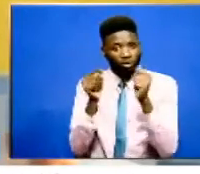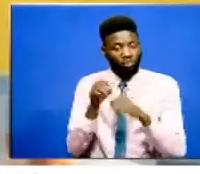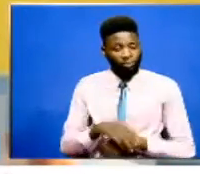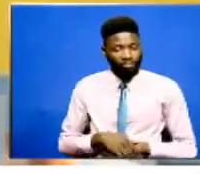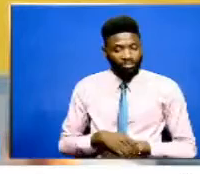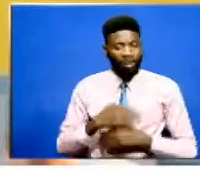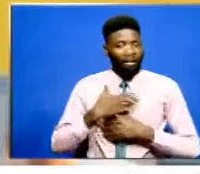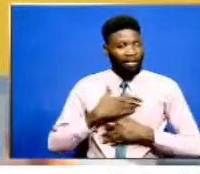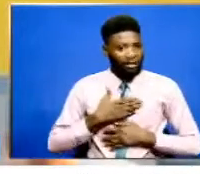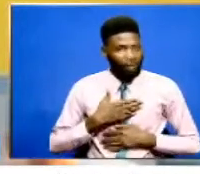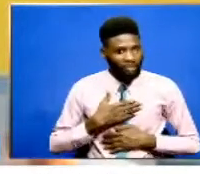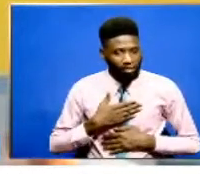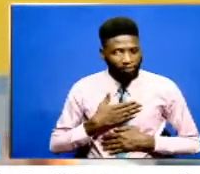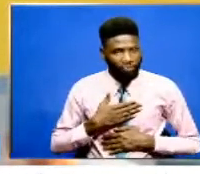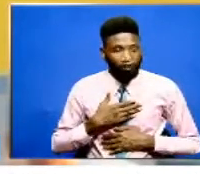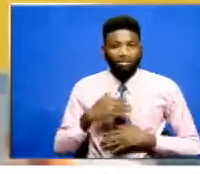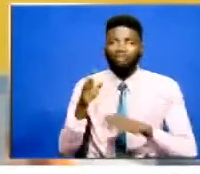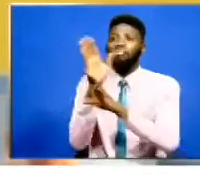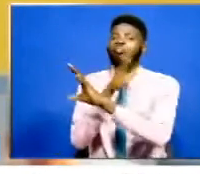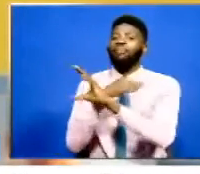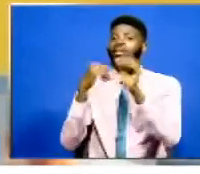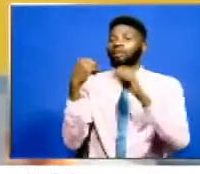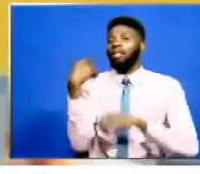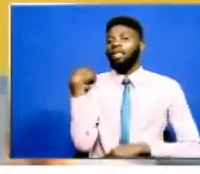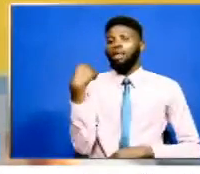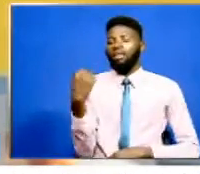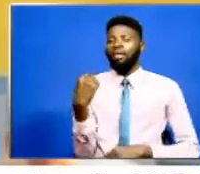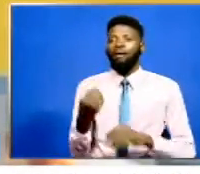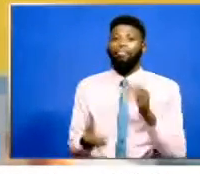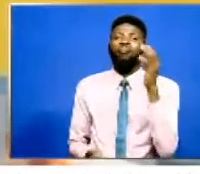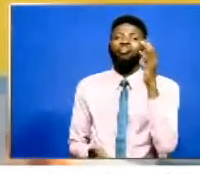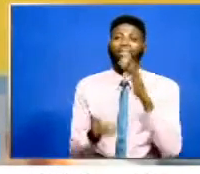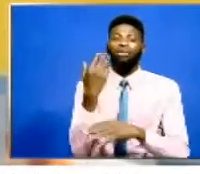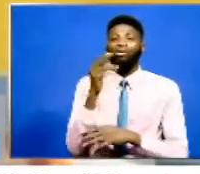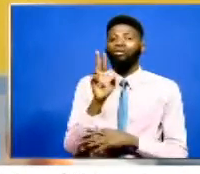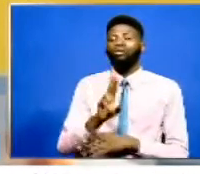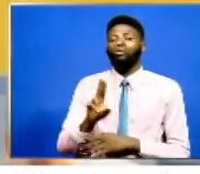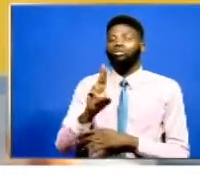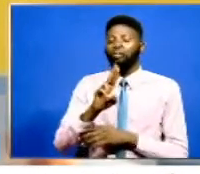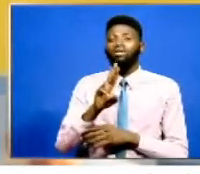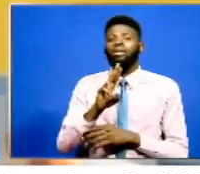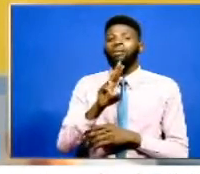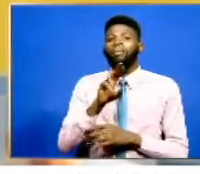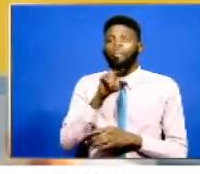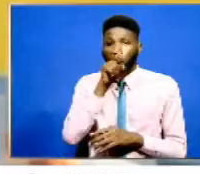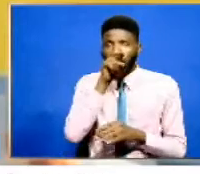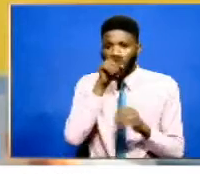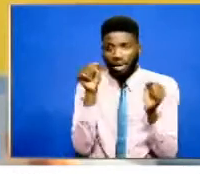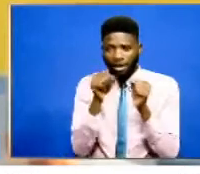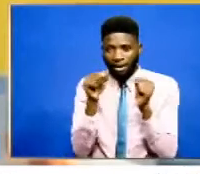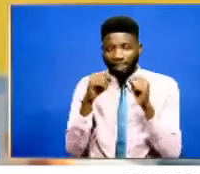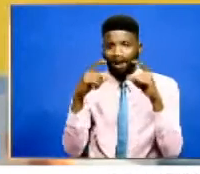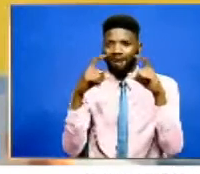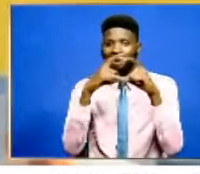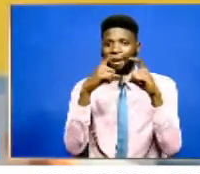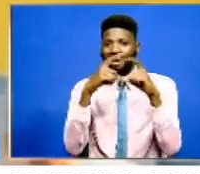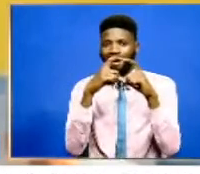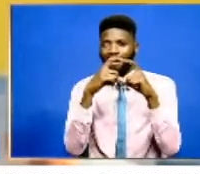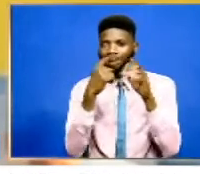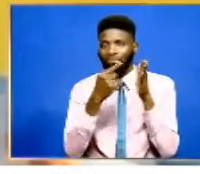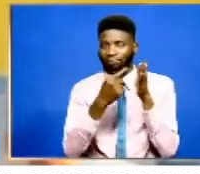President recently launched the use of malaria scorecard, which will aid health workers and community